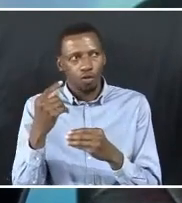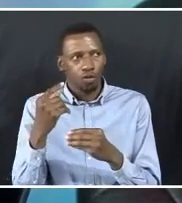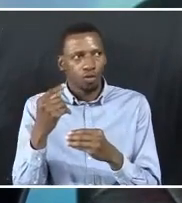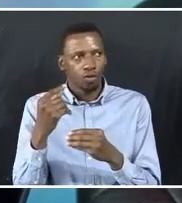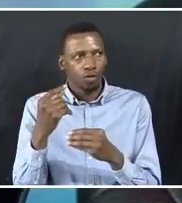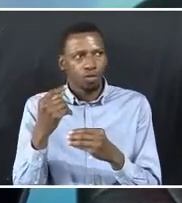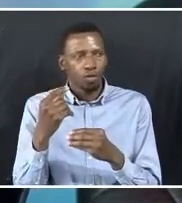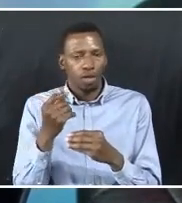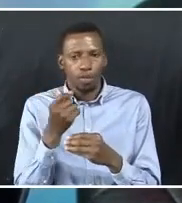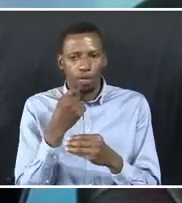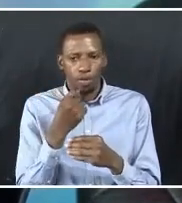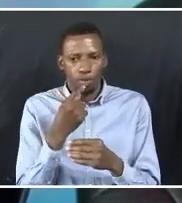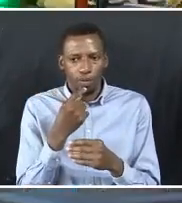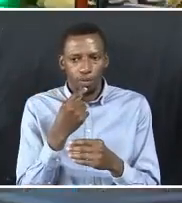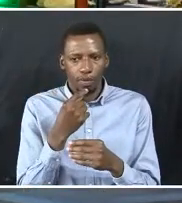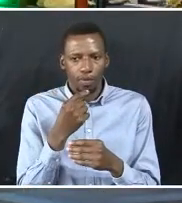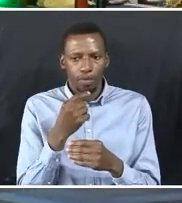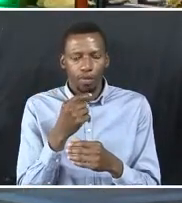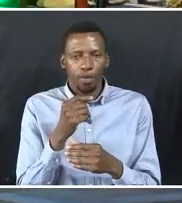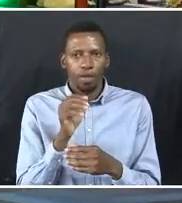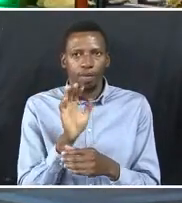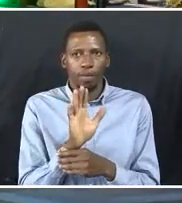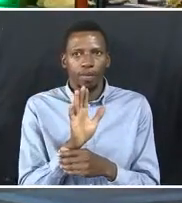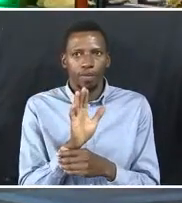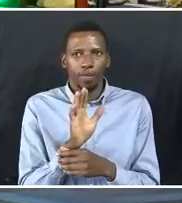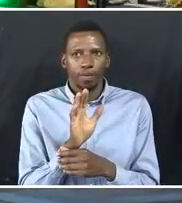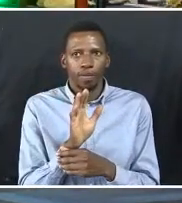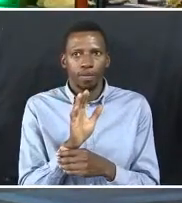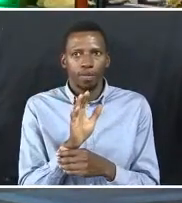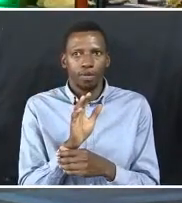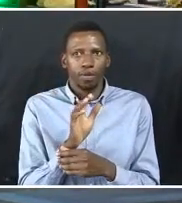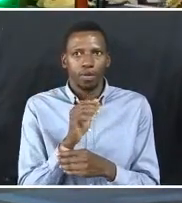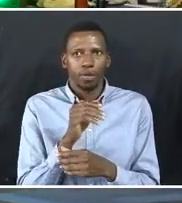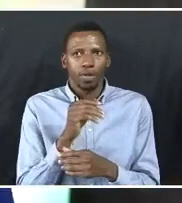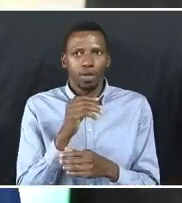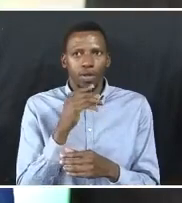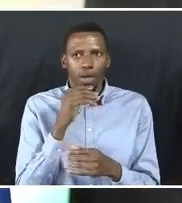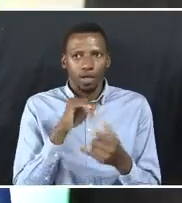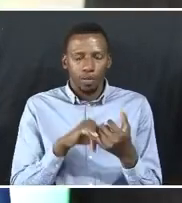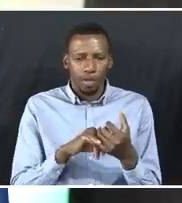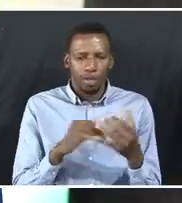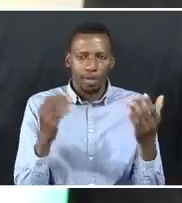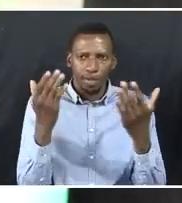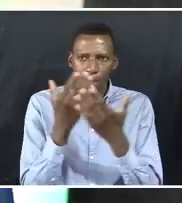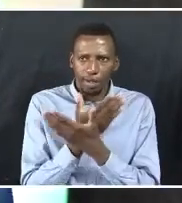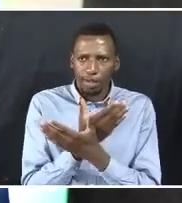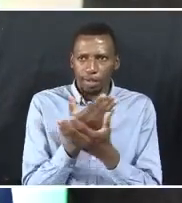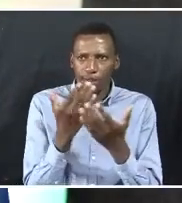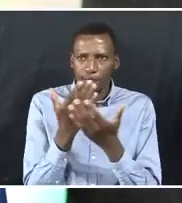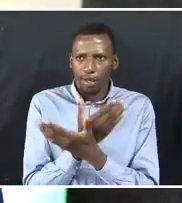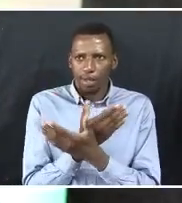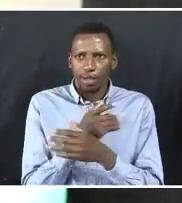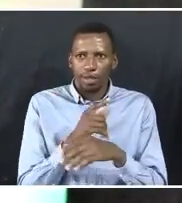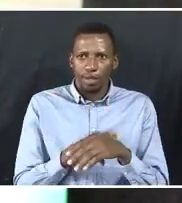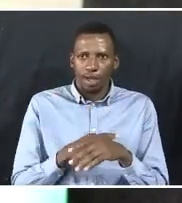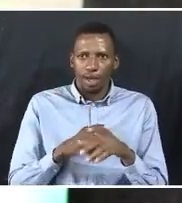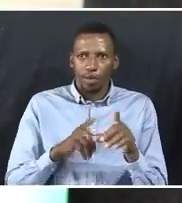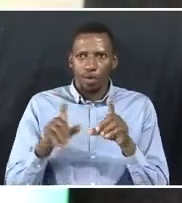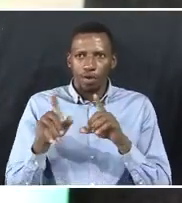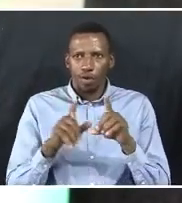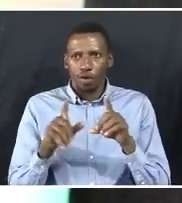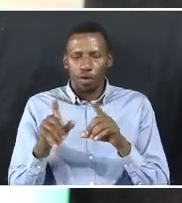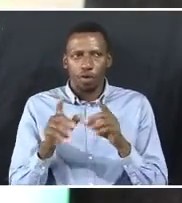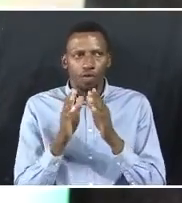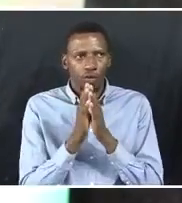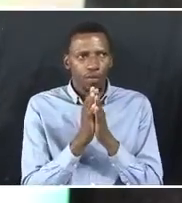learned a number of verses, and every night, every single night, when we went for devotion,